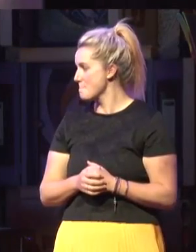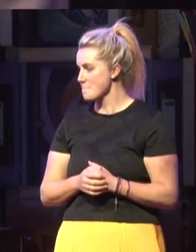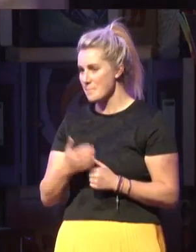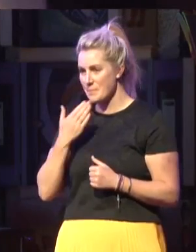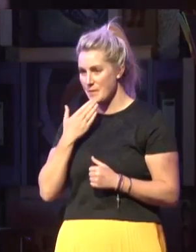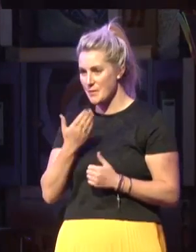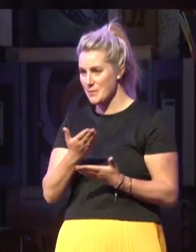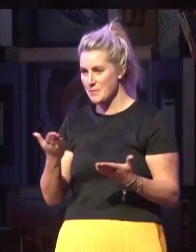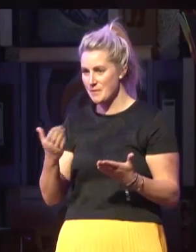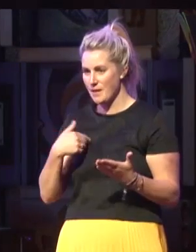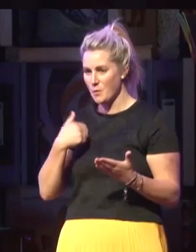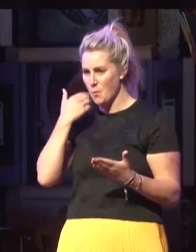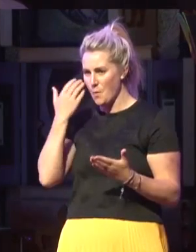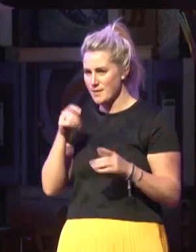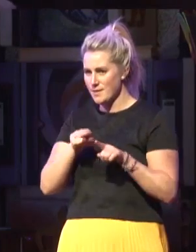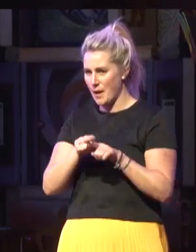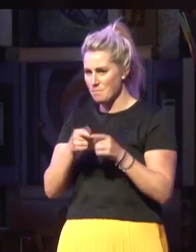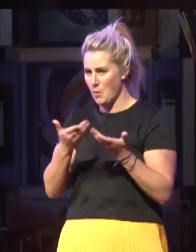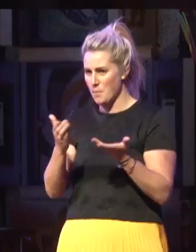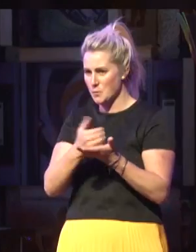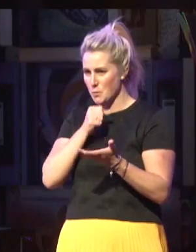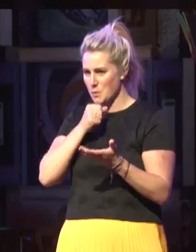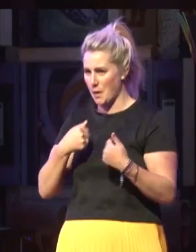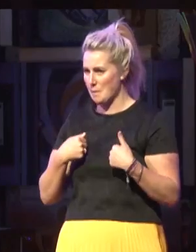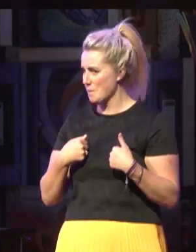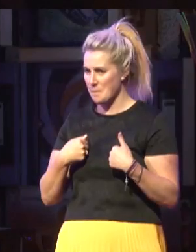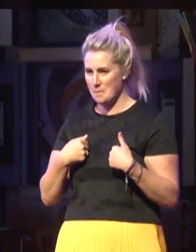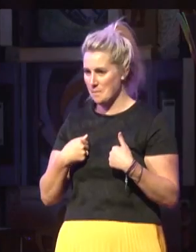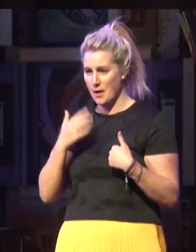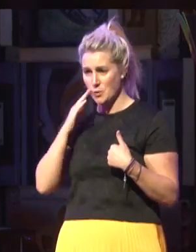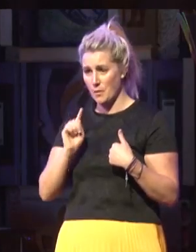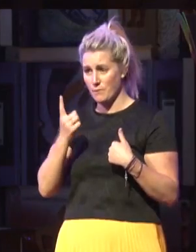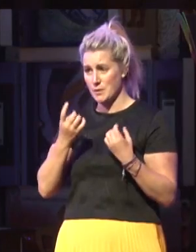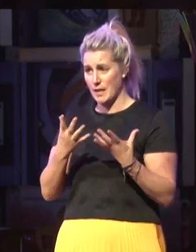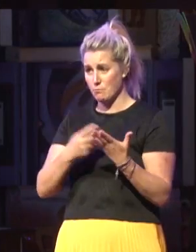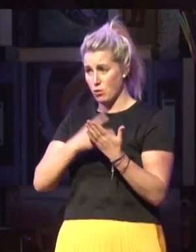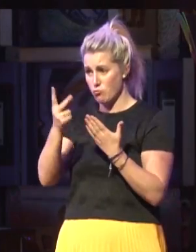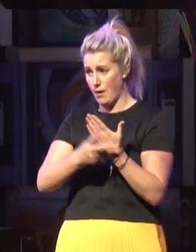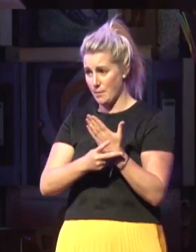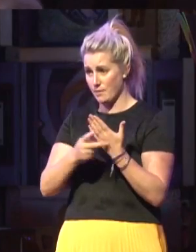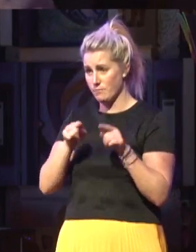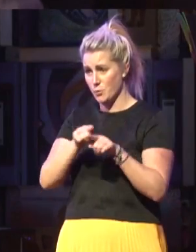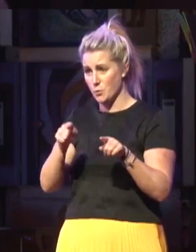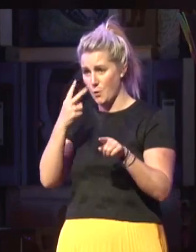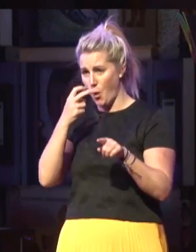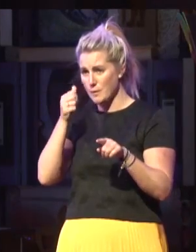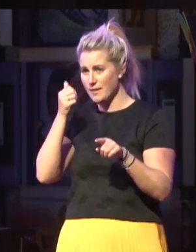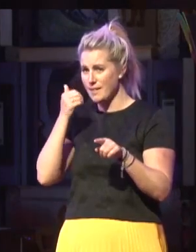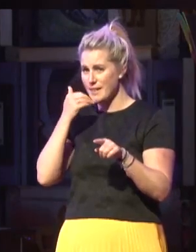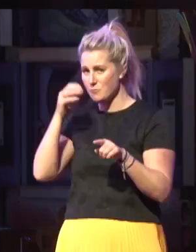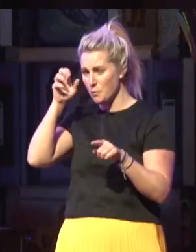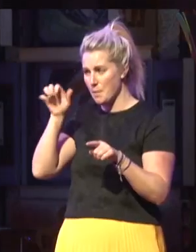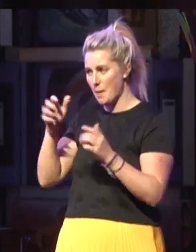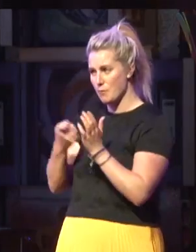Thank you. Now, I wasn't always an open source guy. So when I first started programming, for those of you who are old enough to remember, and Richard might